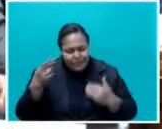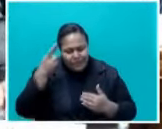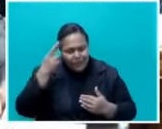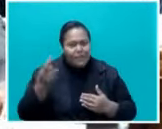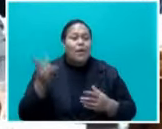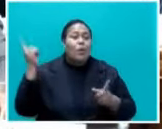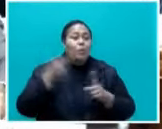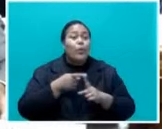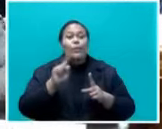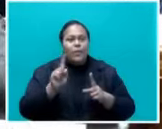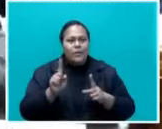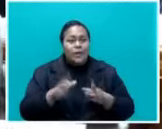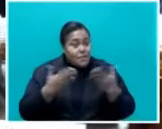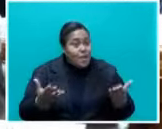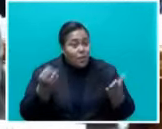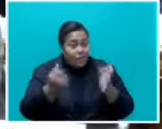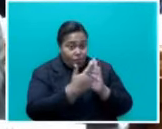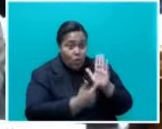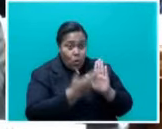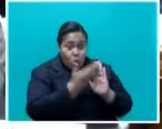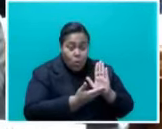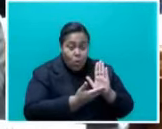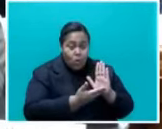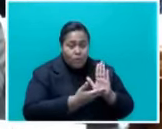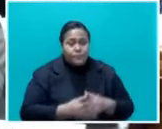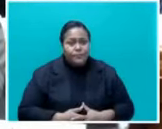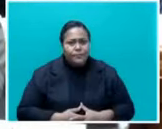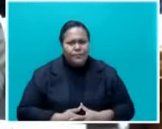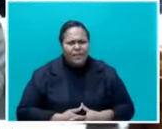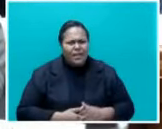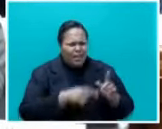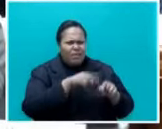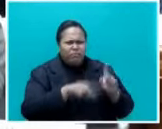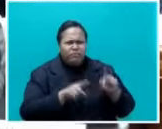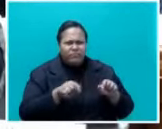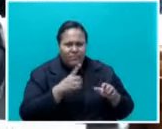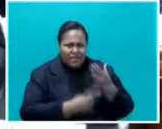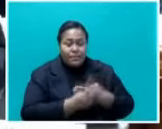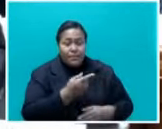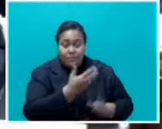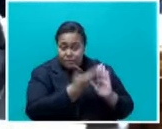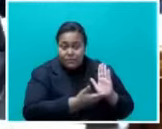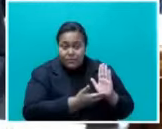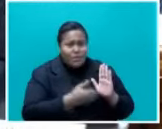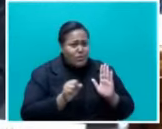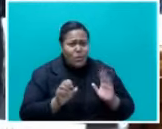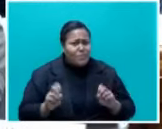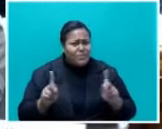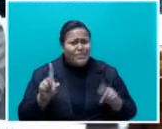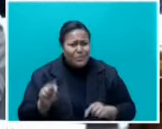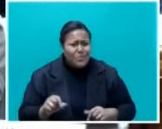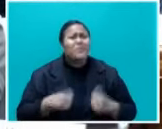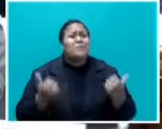the existing law at the moment is that there are a lot of irregularities. So because there is no opportunity to do that, there are